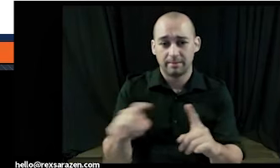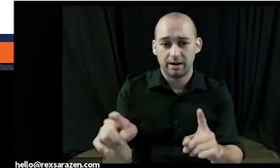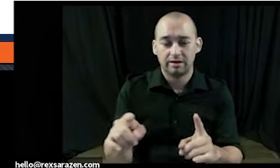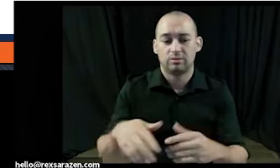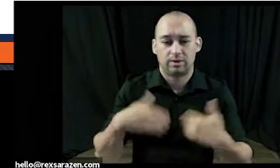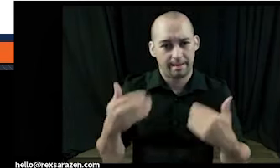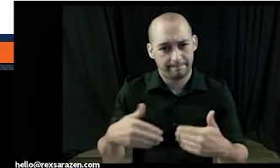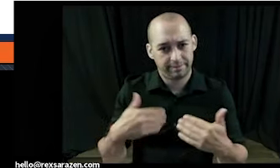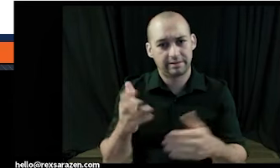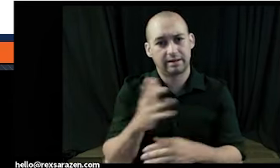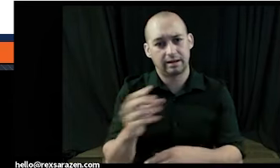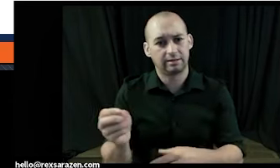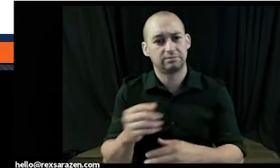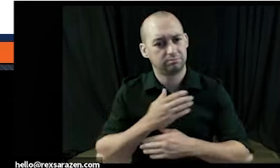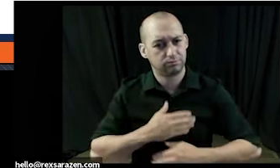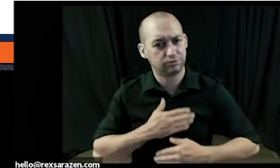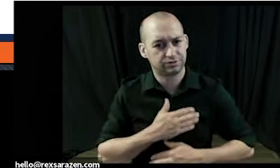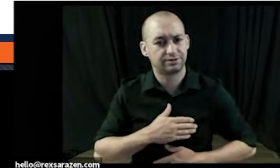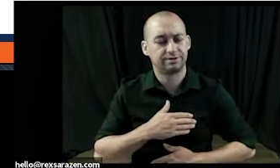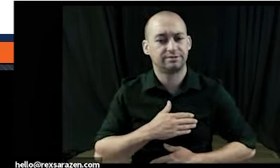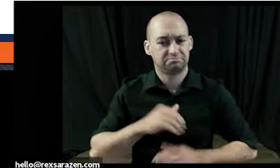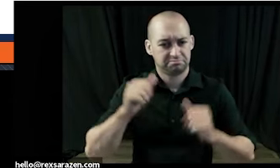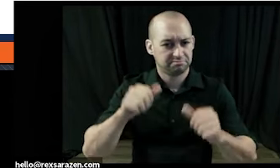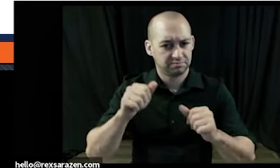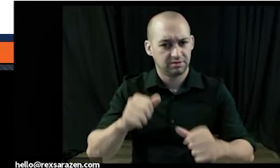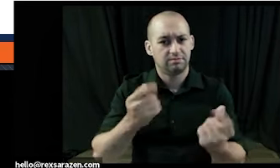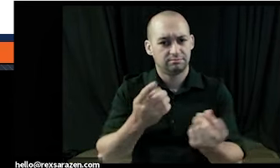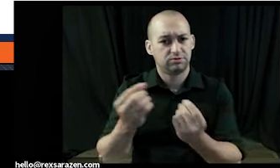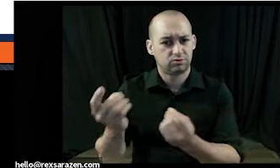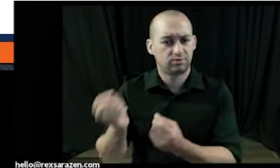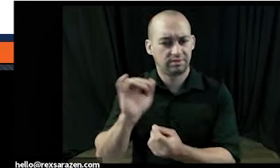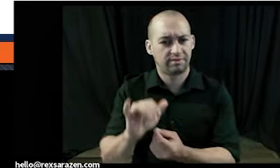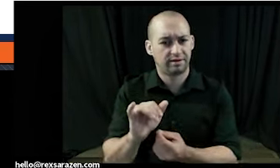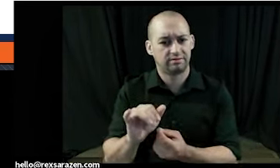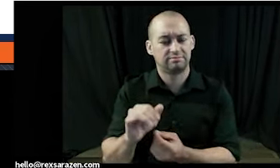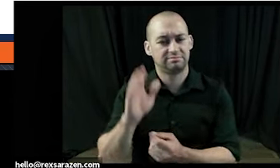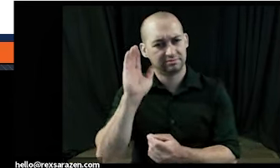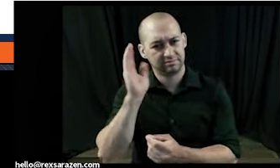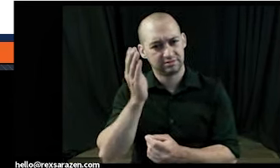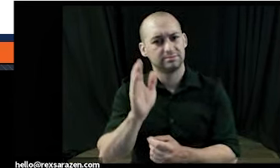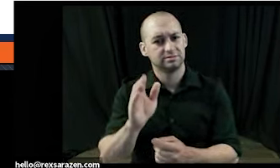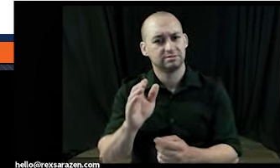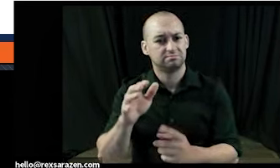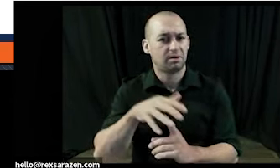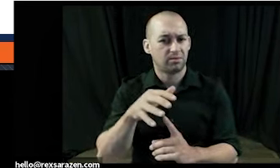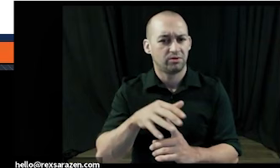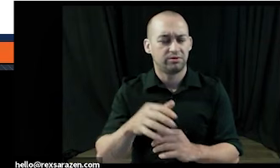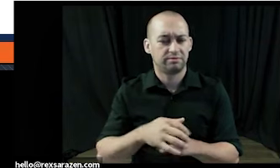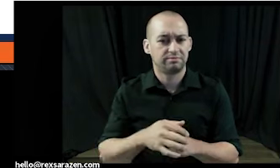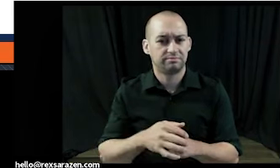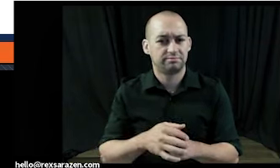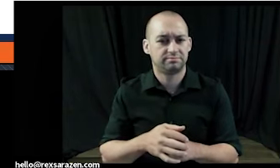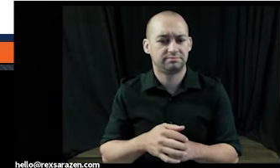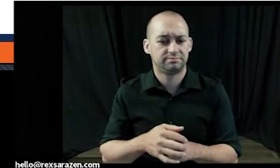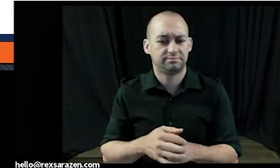happy and so grateful that we were able to do this, and it seems to be quite popular. They're